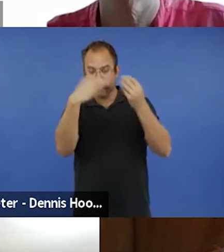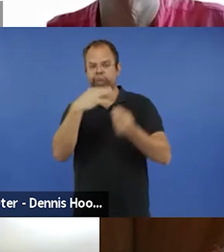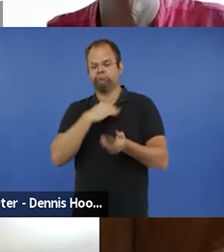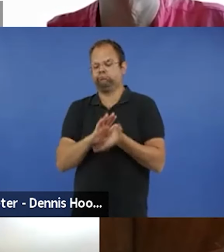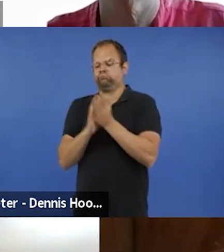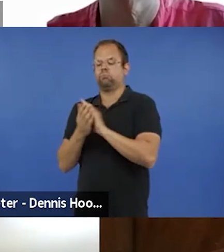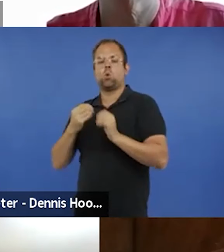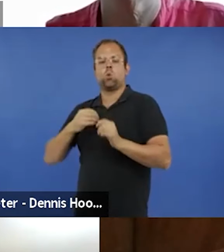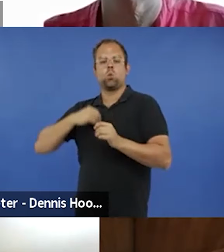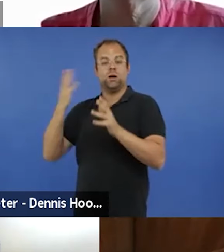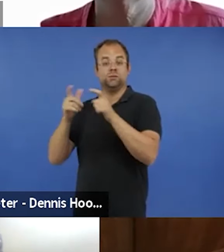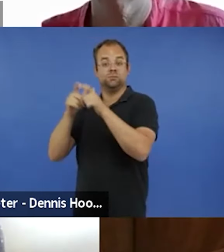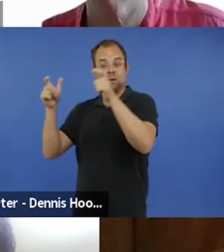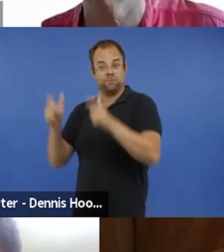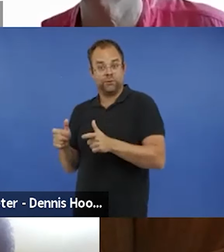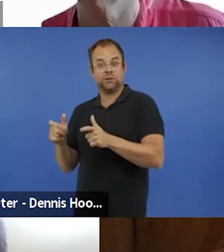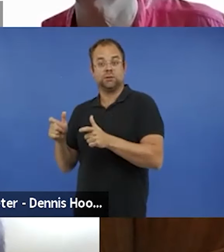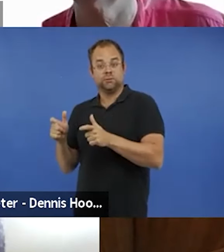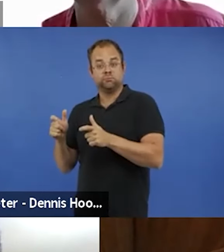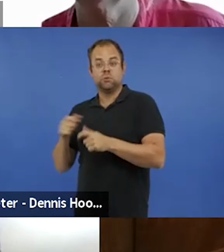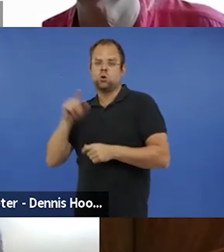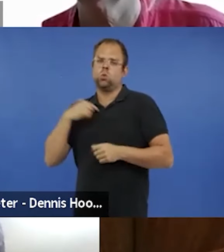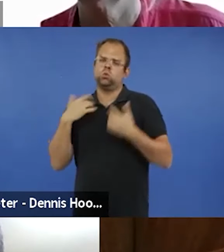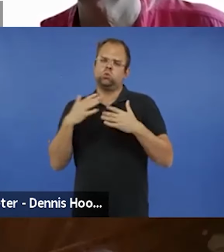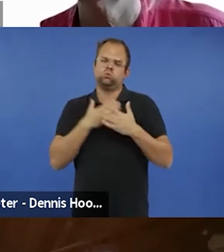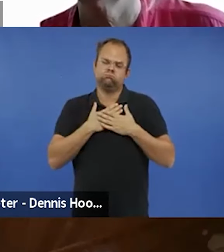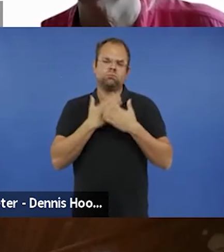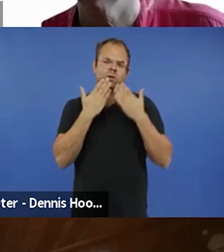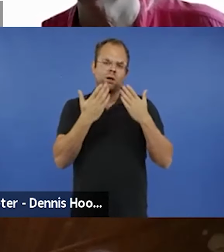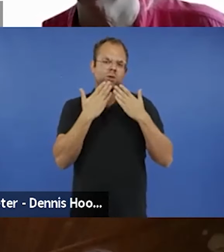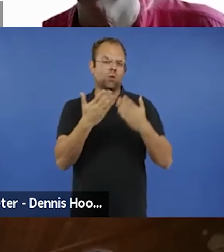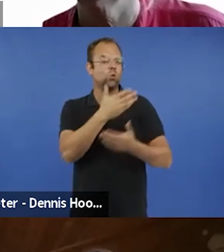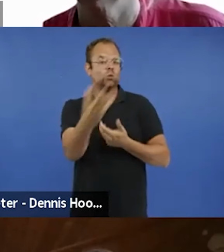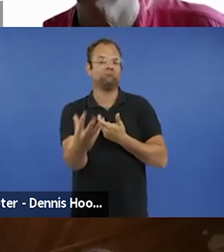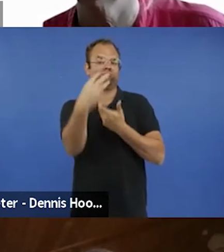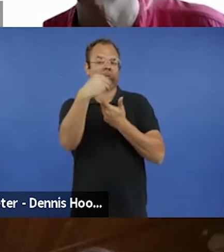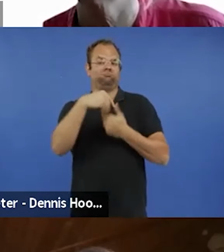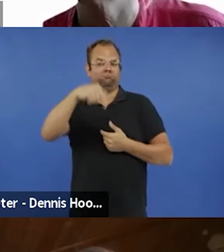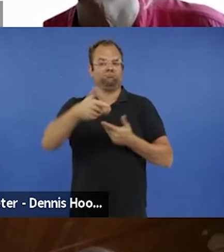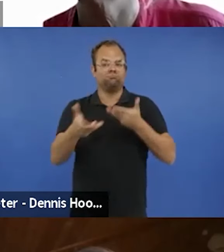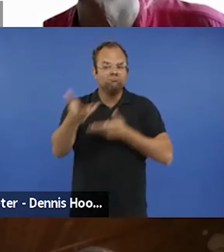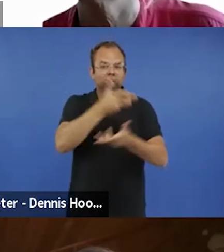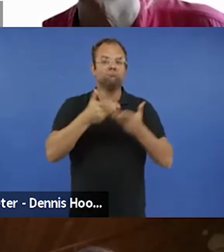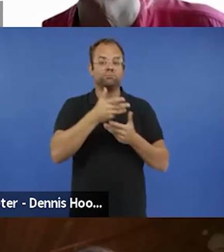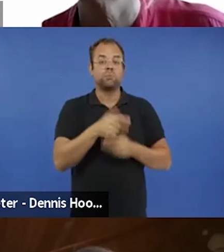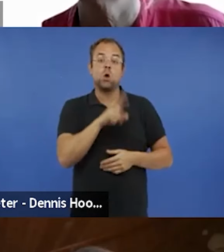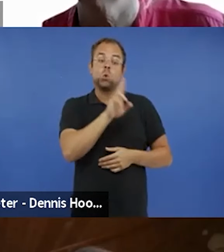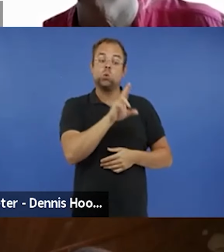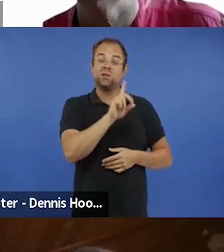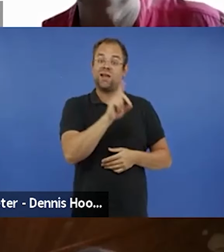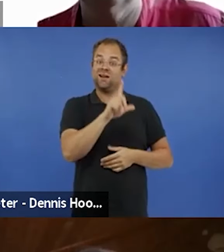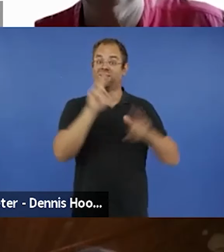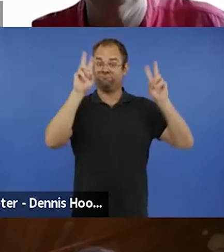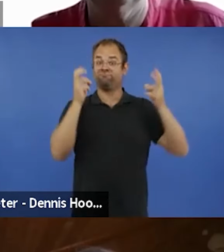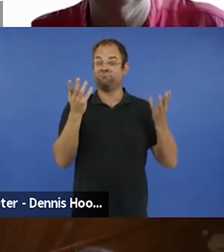because, as we said, UDL is a participatory, constructive approach, And it's wonderful to see all of the